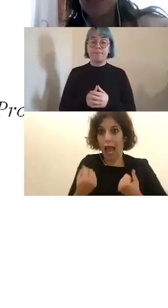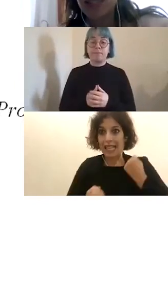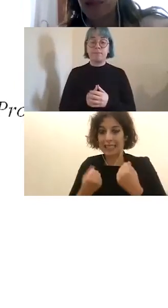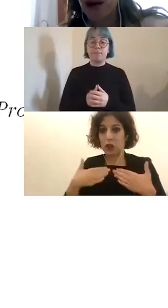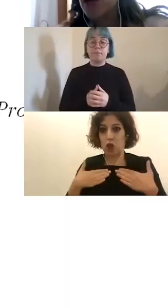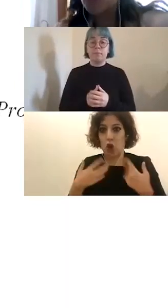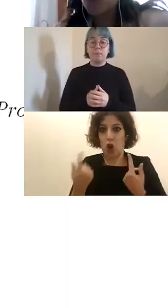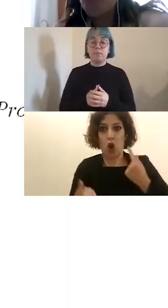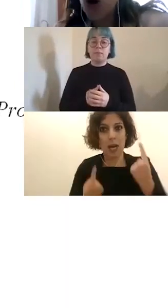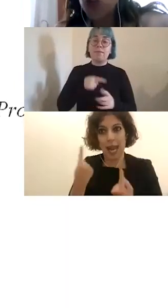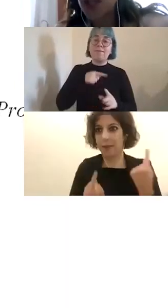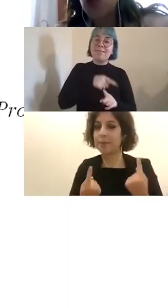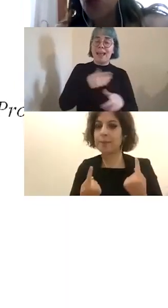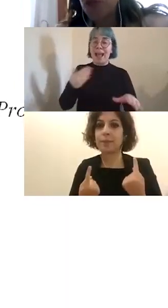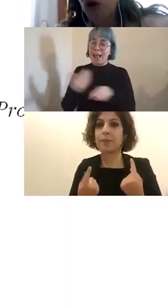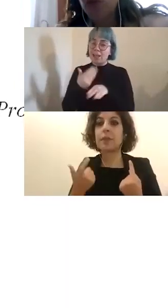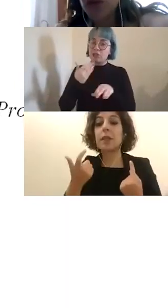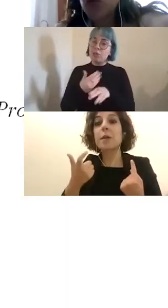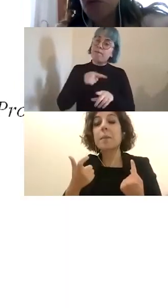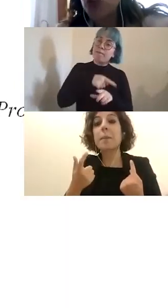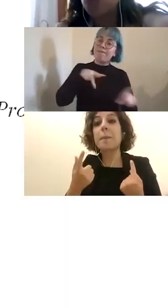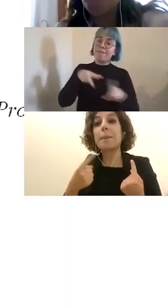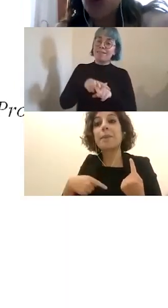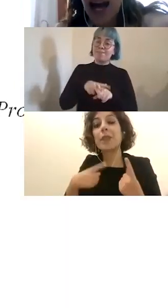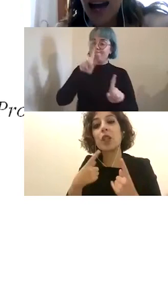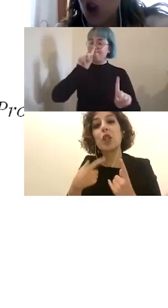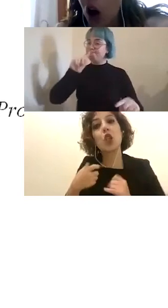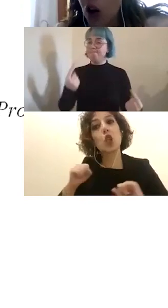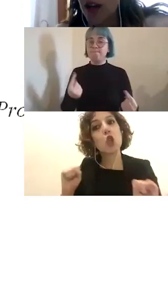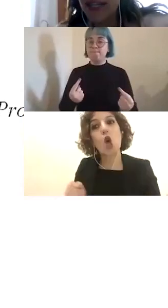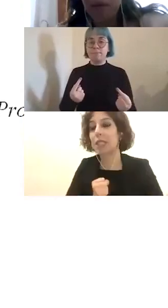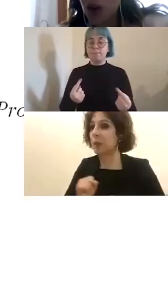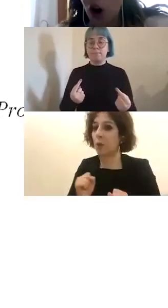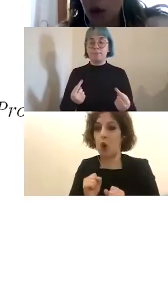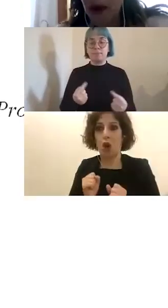of that action by the victim cannot be